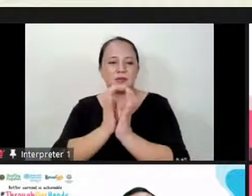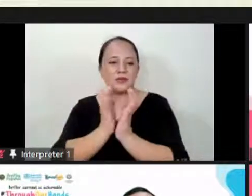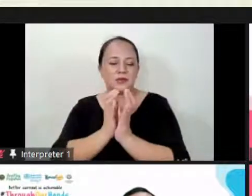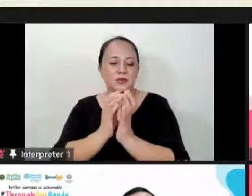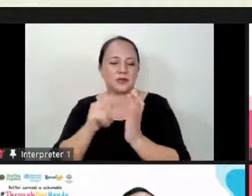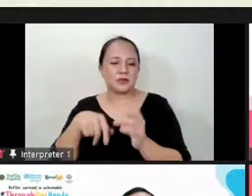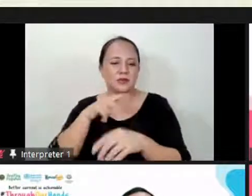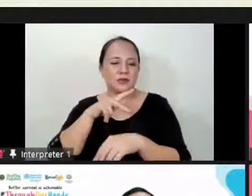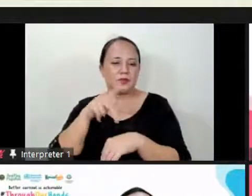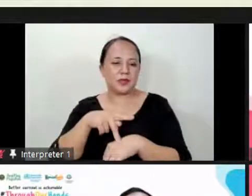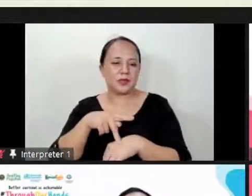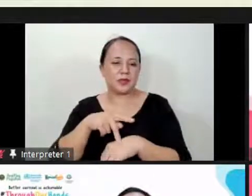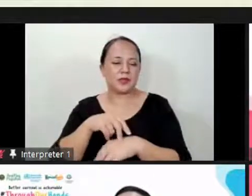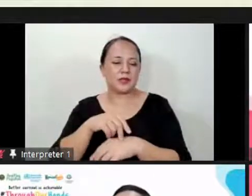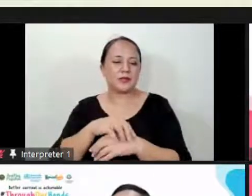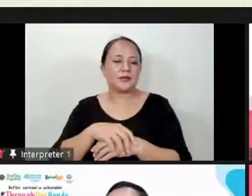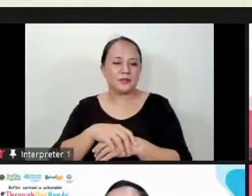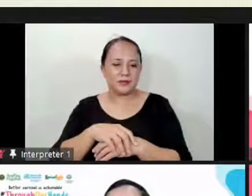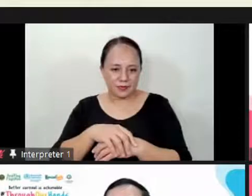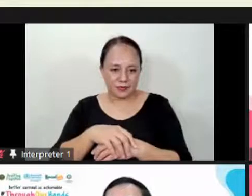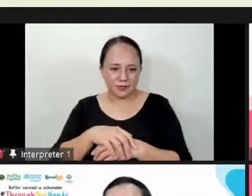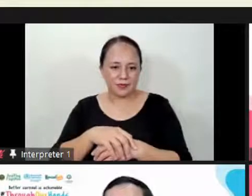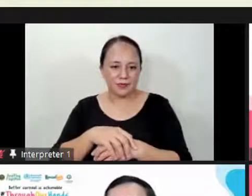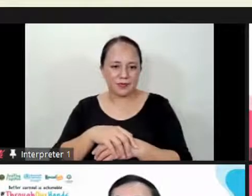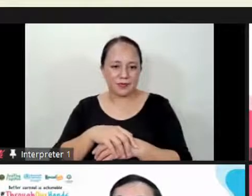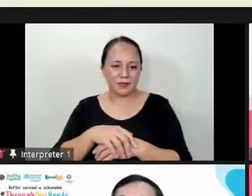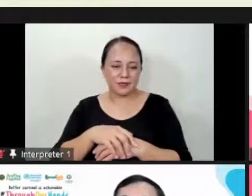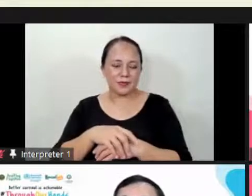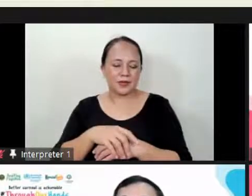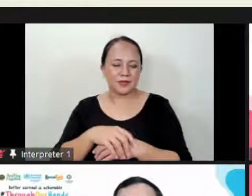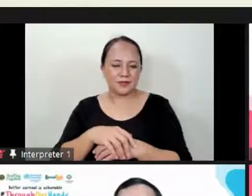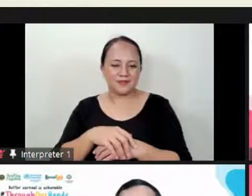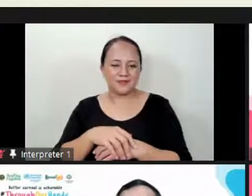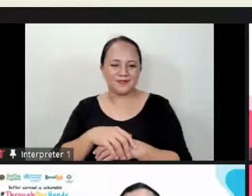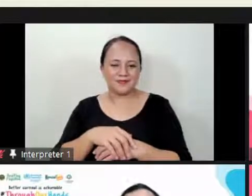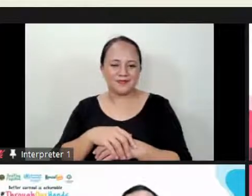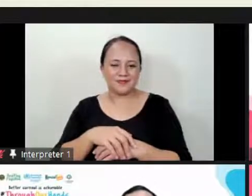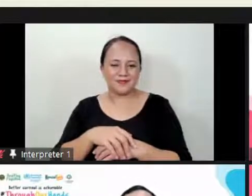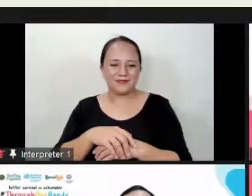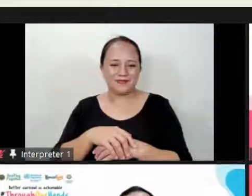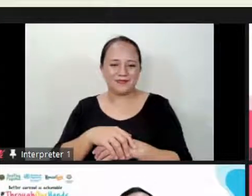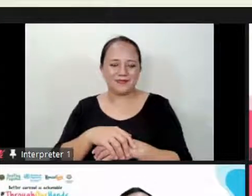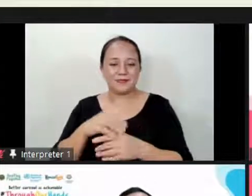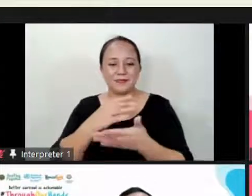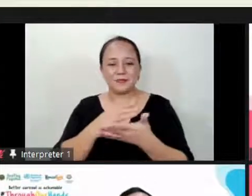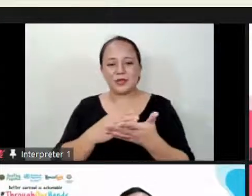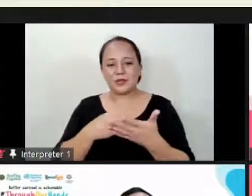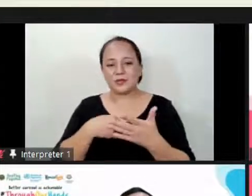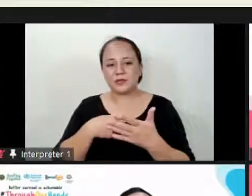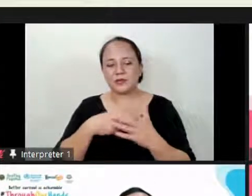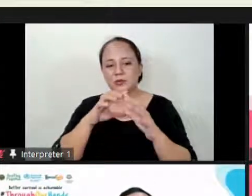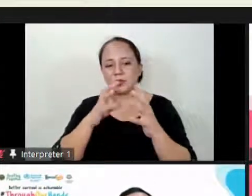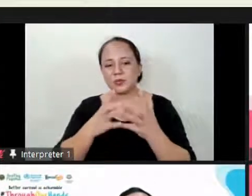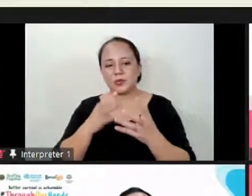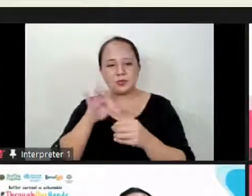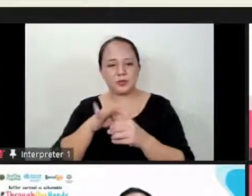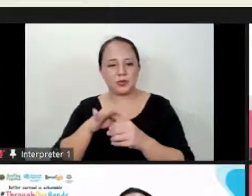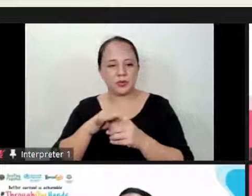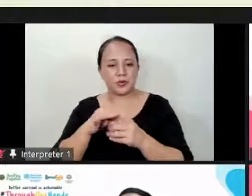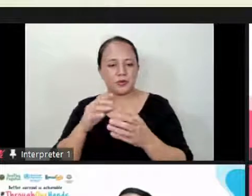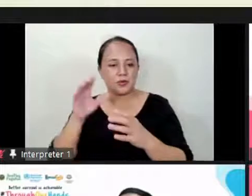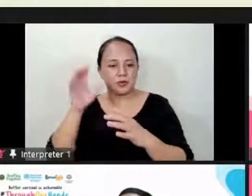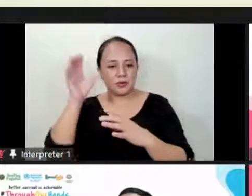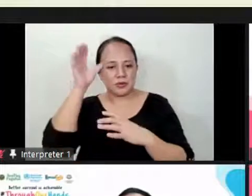Philippine Cancer Center Scientific Research Data Center. As part of the work for the Global Initiative on